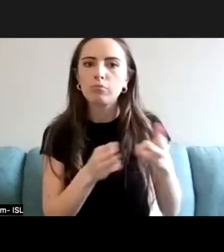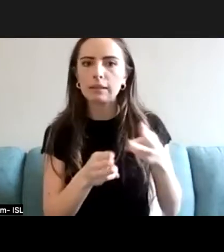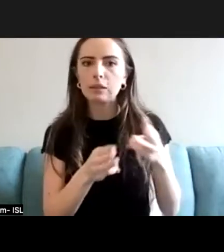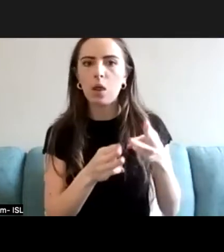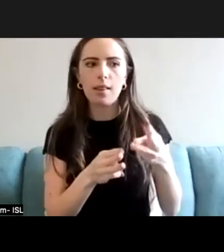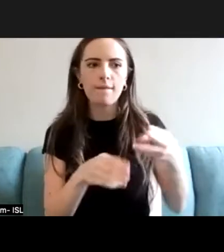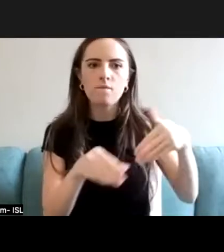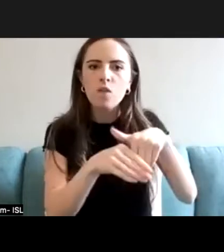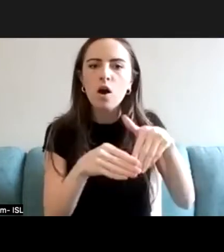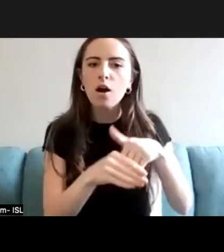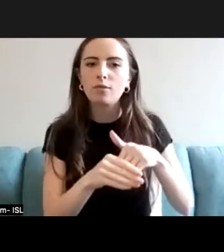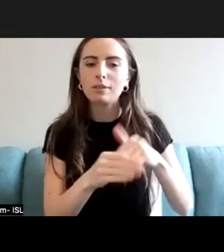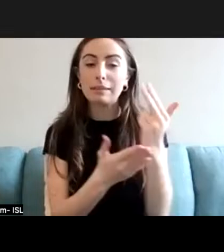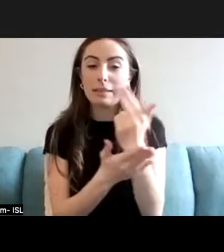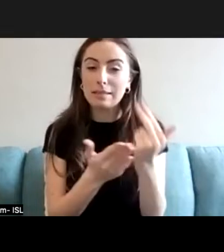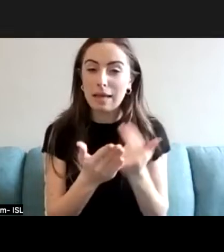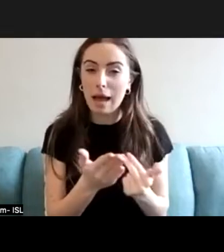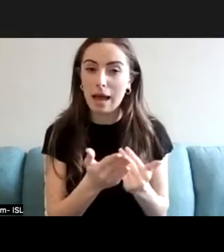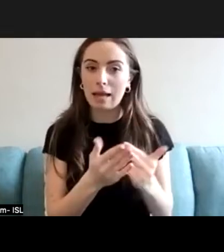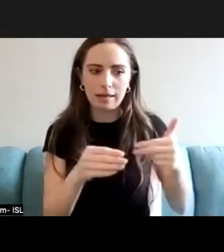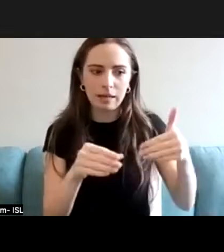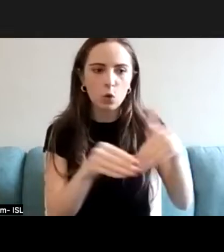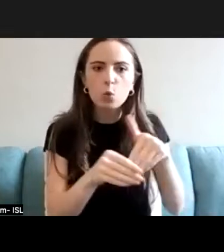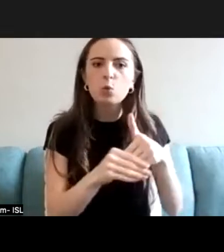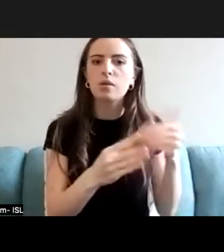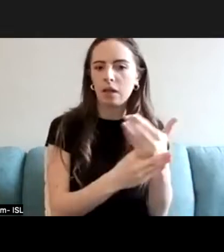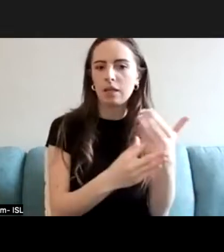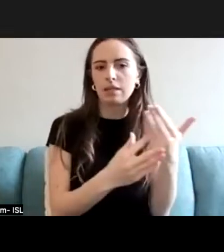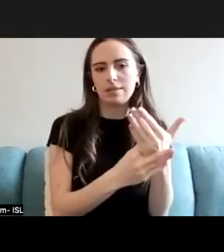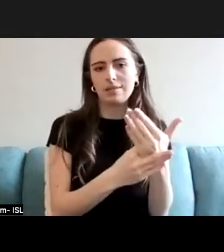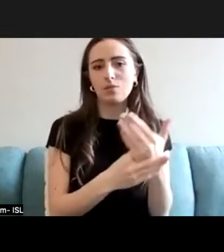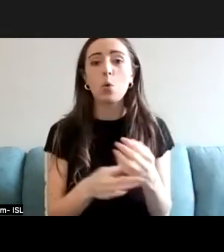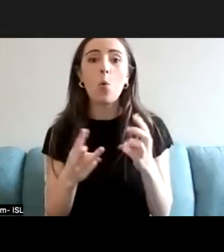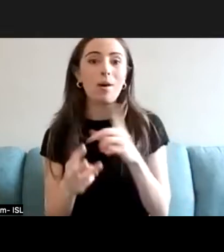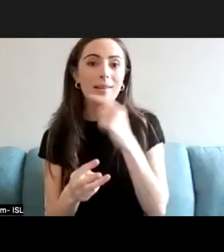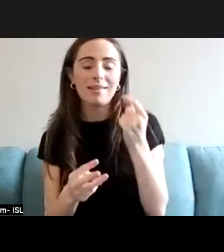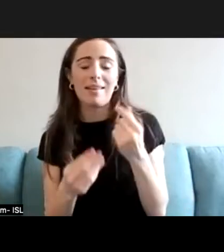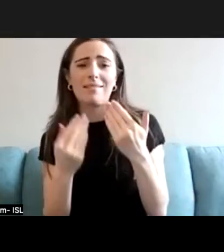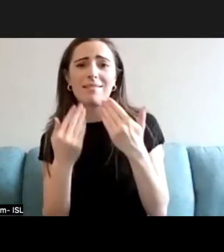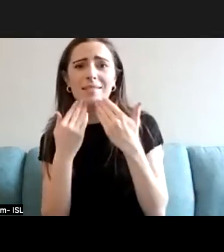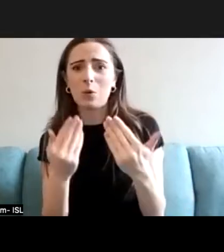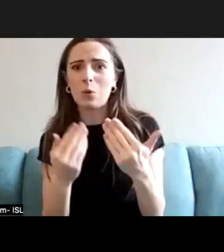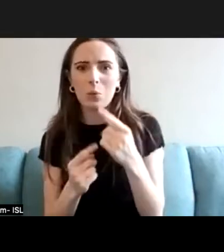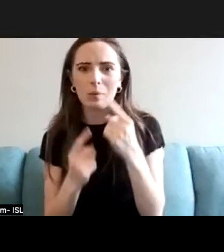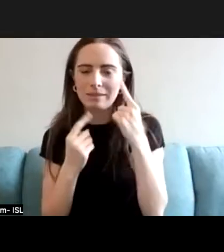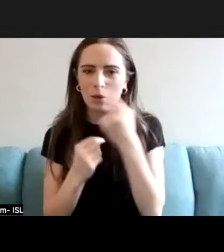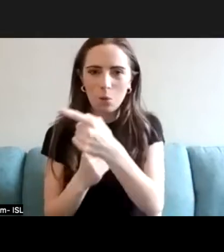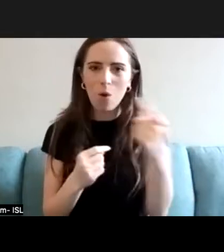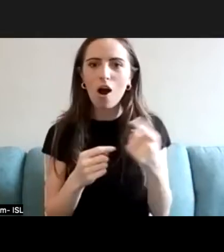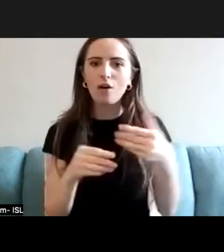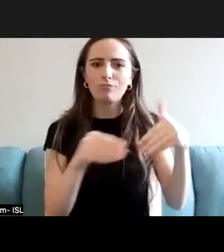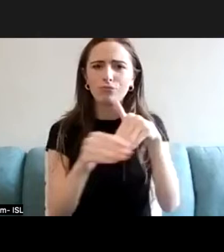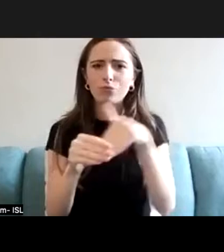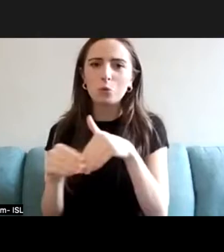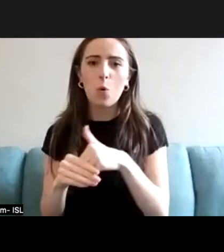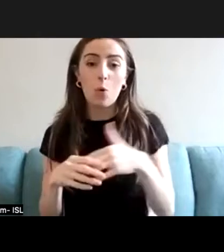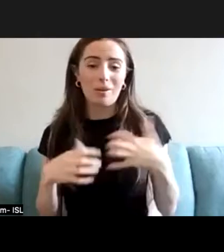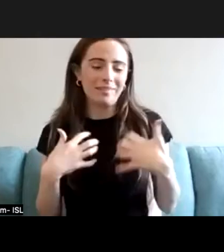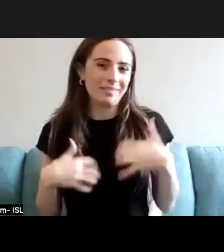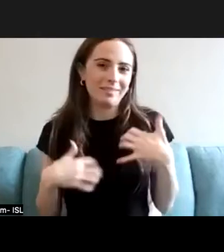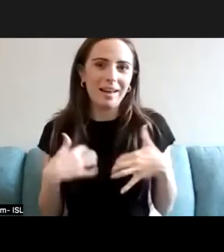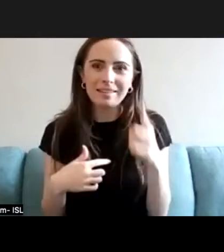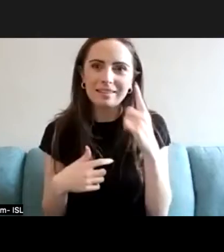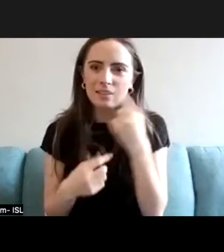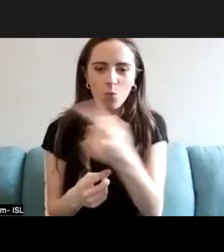design. So I just want to say I'm absolutely delighted to see so many of you joining us this morning and engaging with this